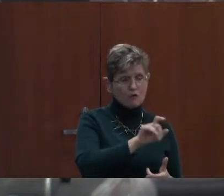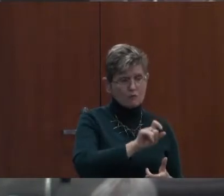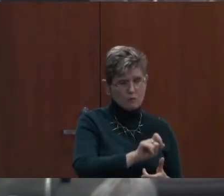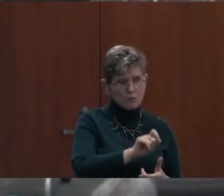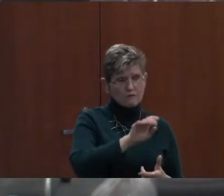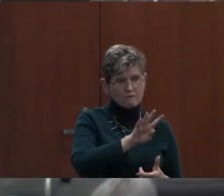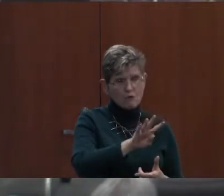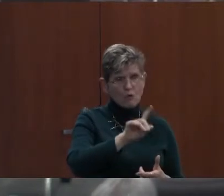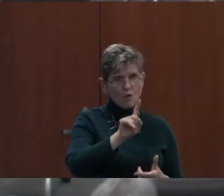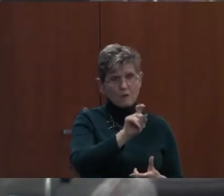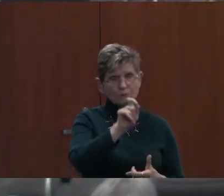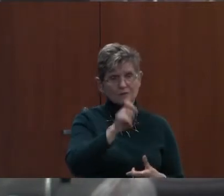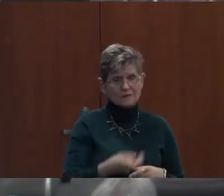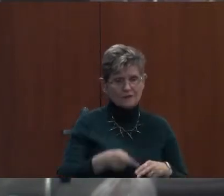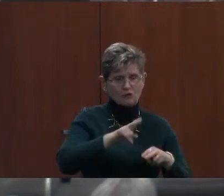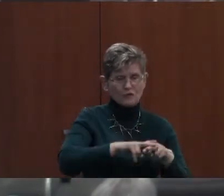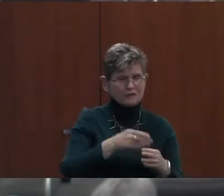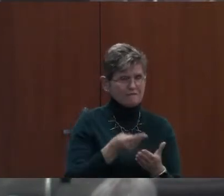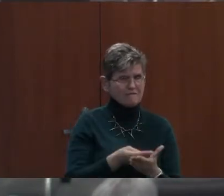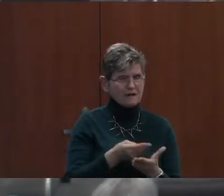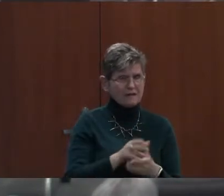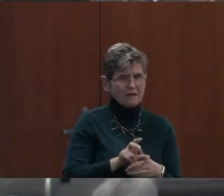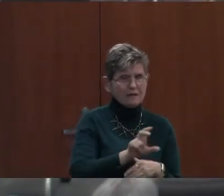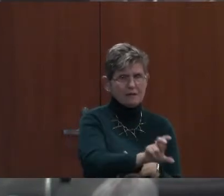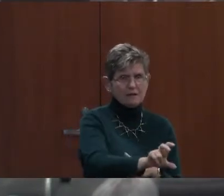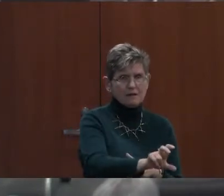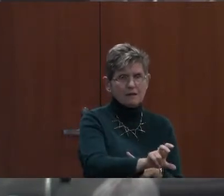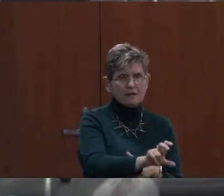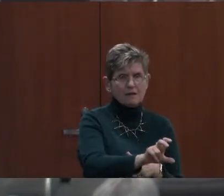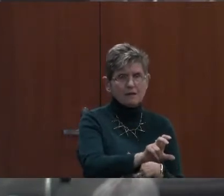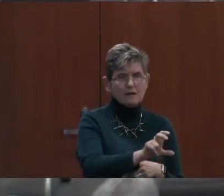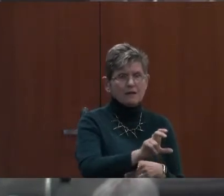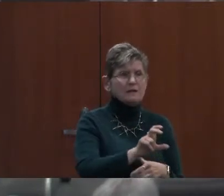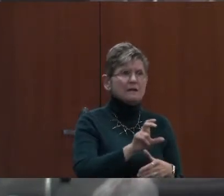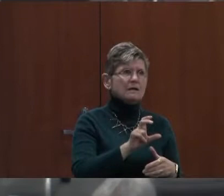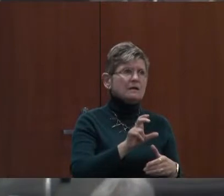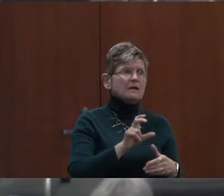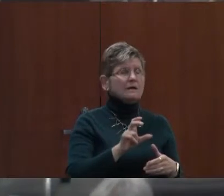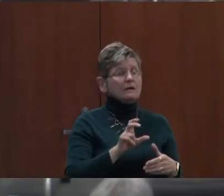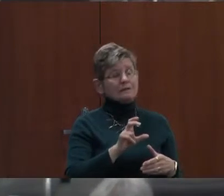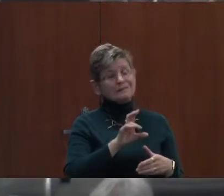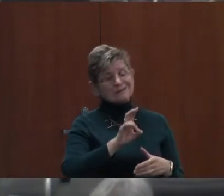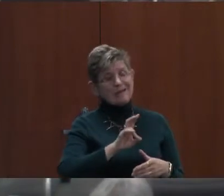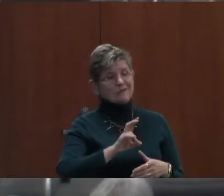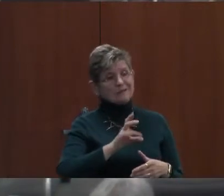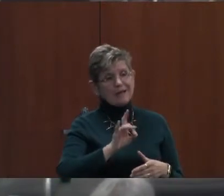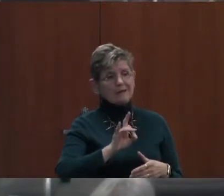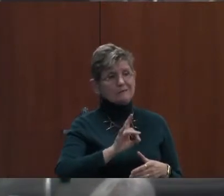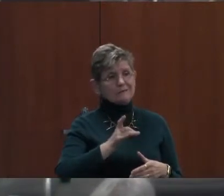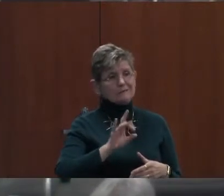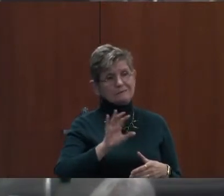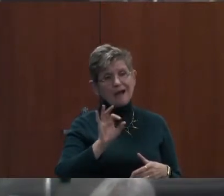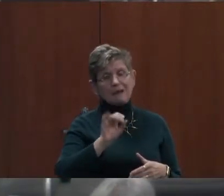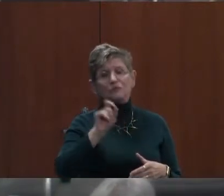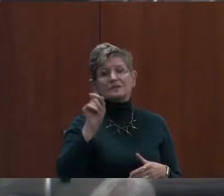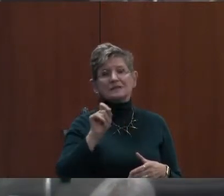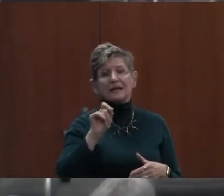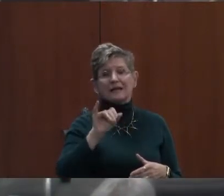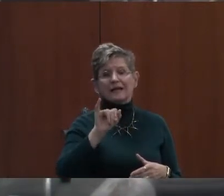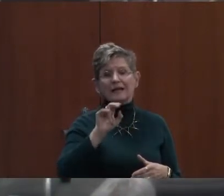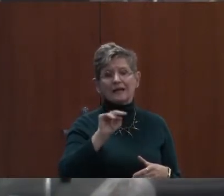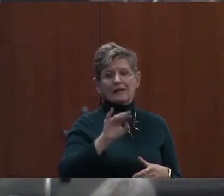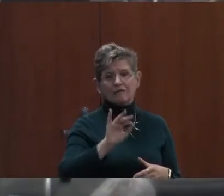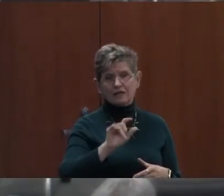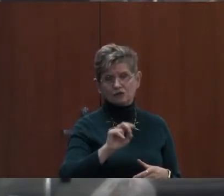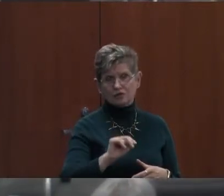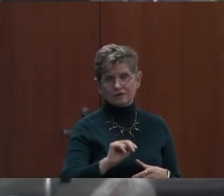4.41% increase in funding in a time period that we're looking at 7, 8, 9% inflation. And following the time